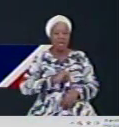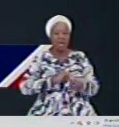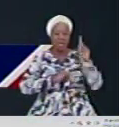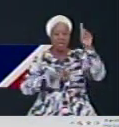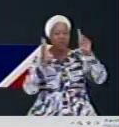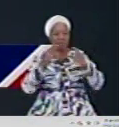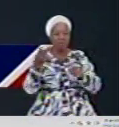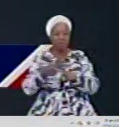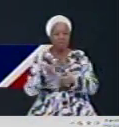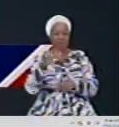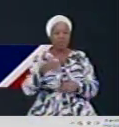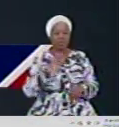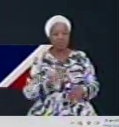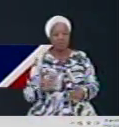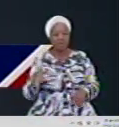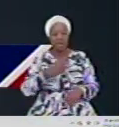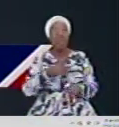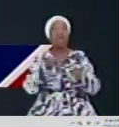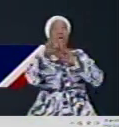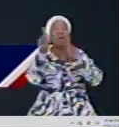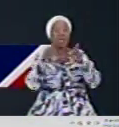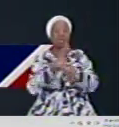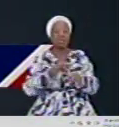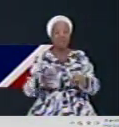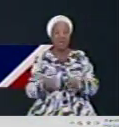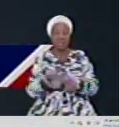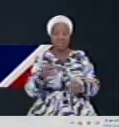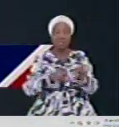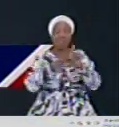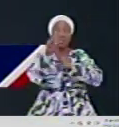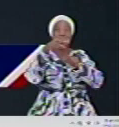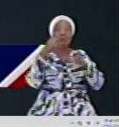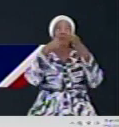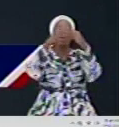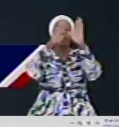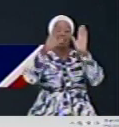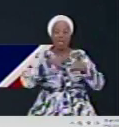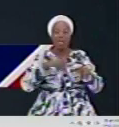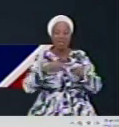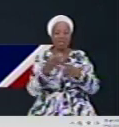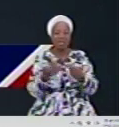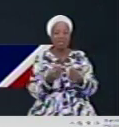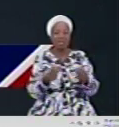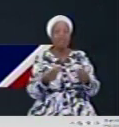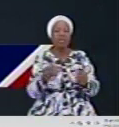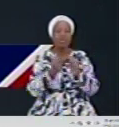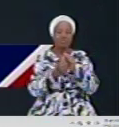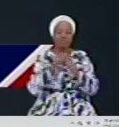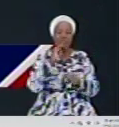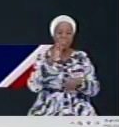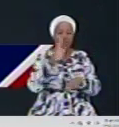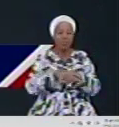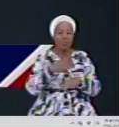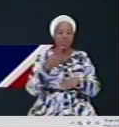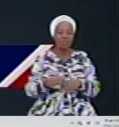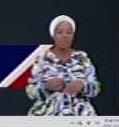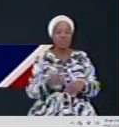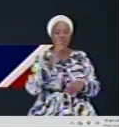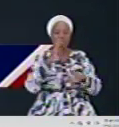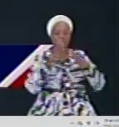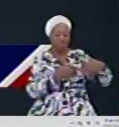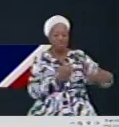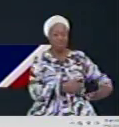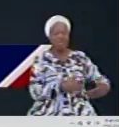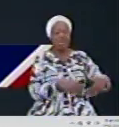the stars of the heaven and as the sand which is upon the seashore. And